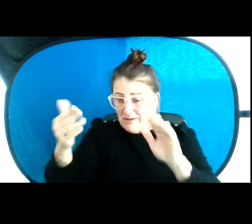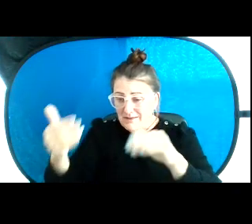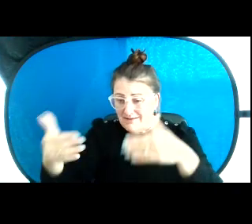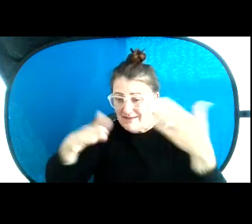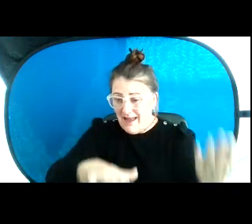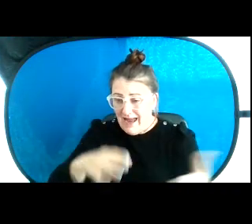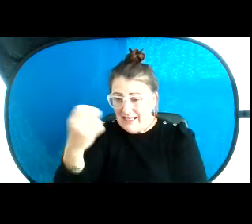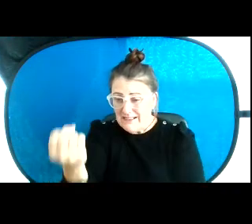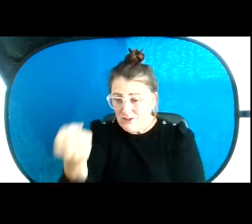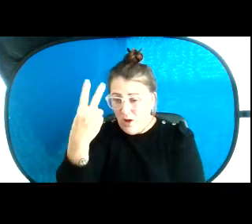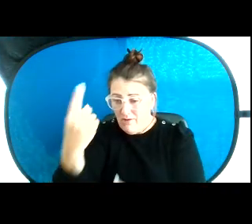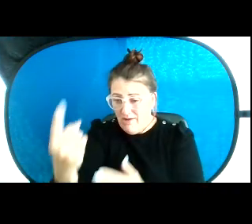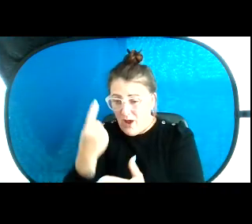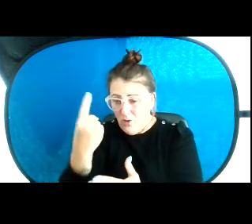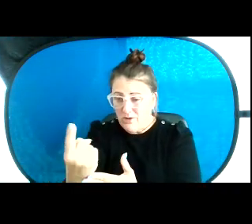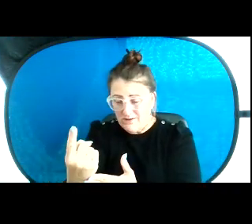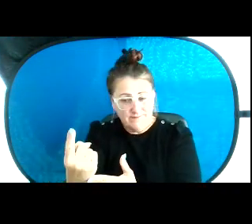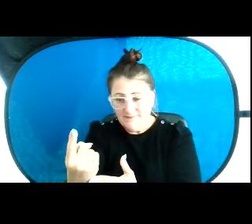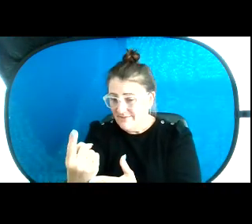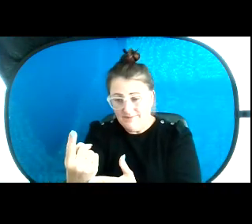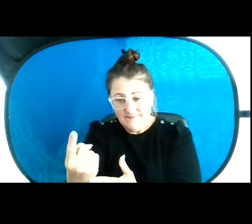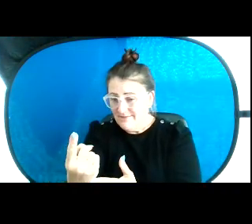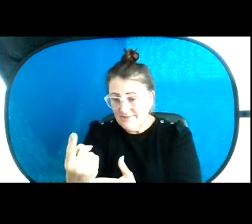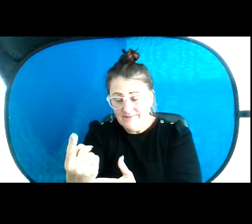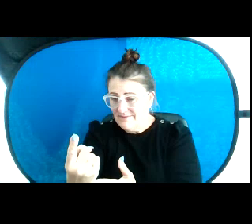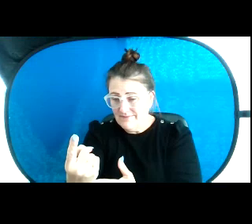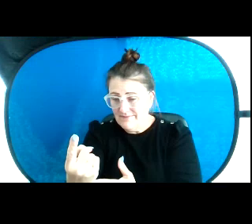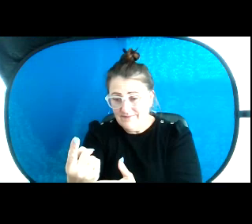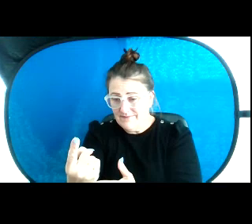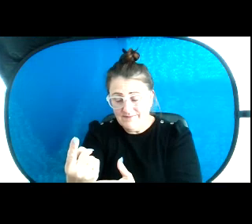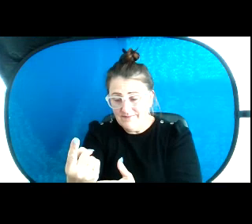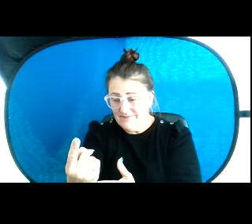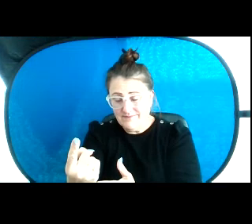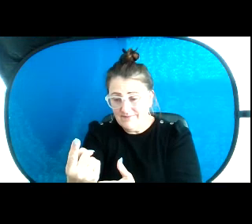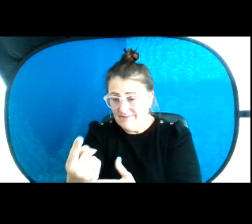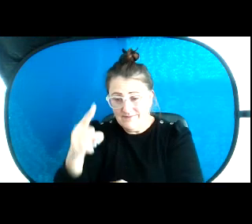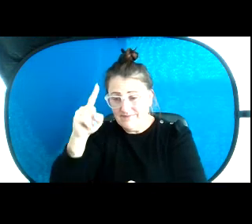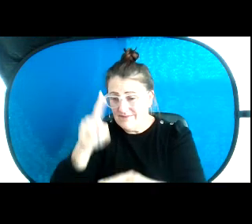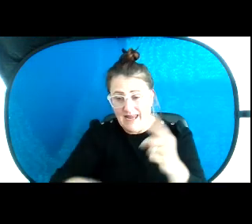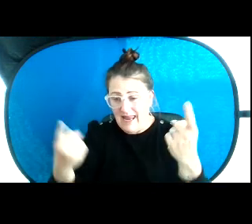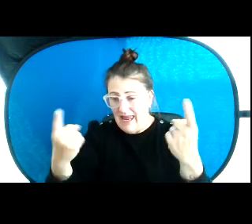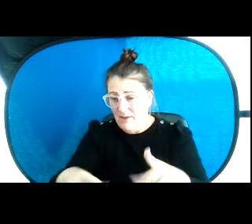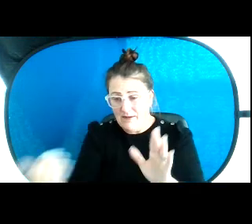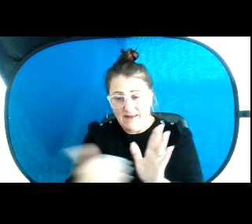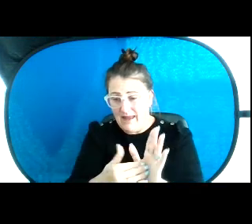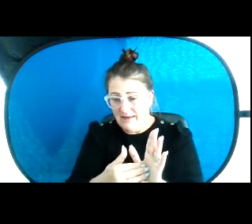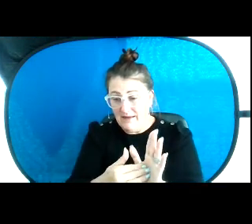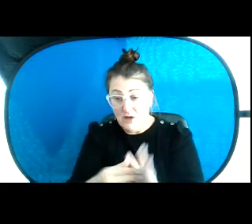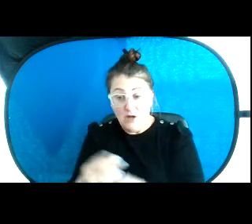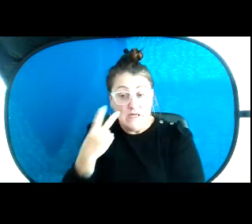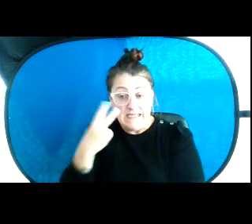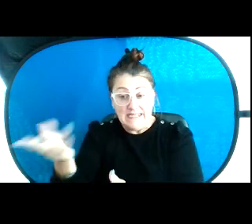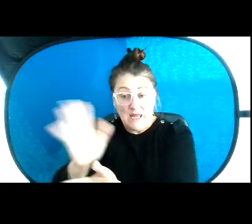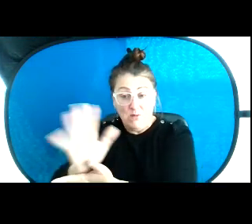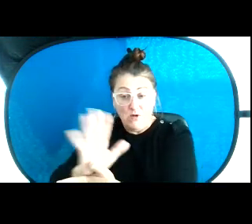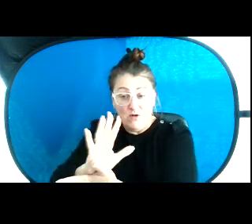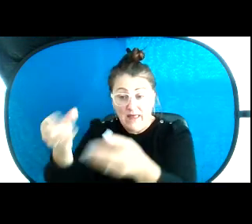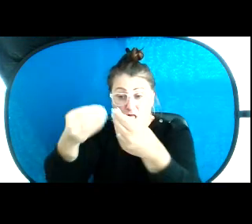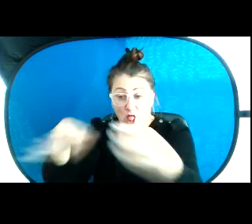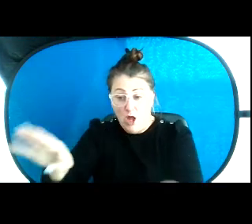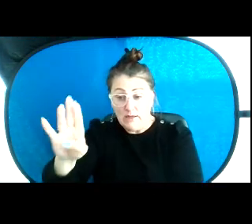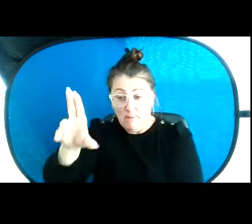hours. We can't keep letting that happen. If you haven't seen the movie The Lost Bus with